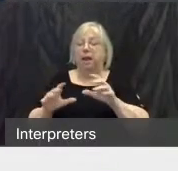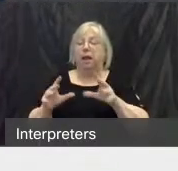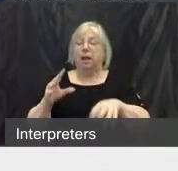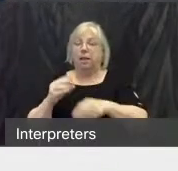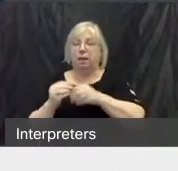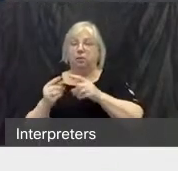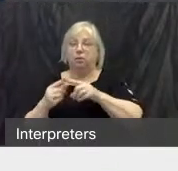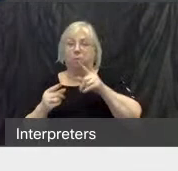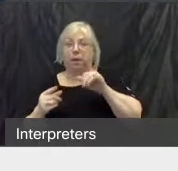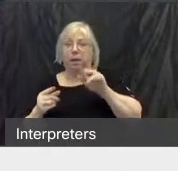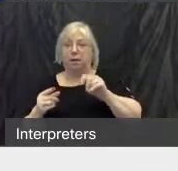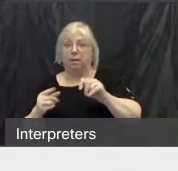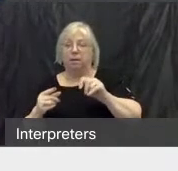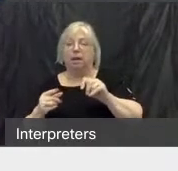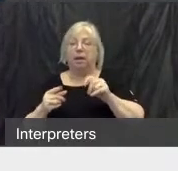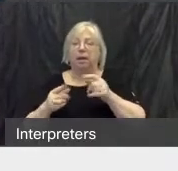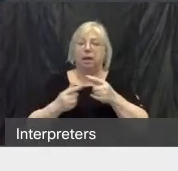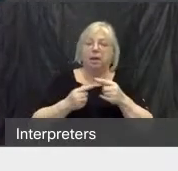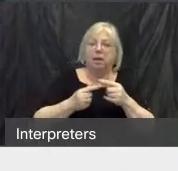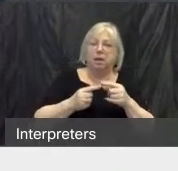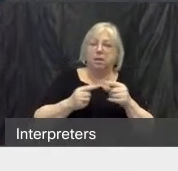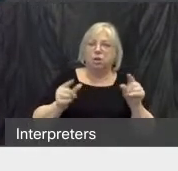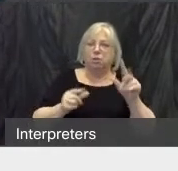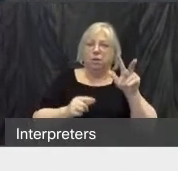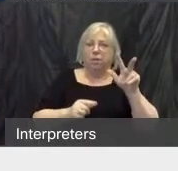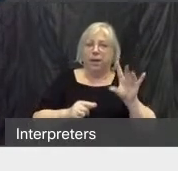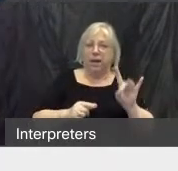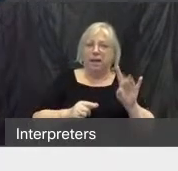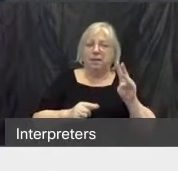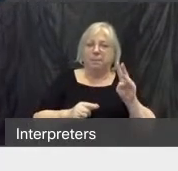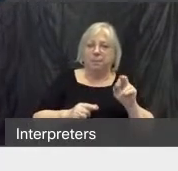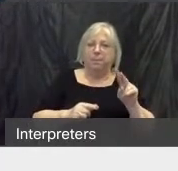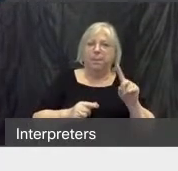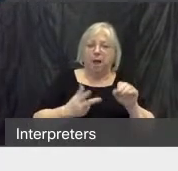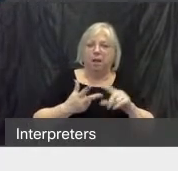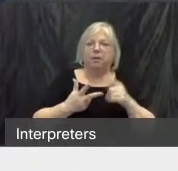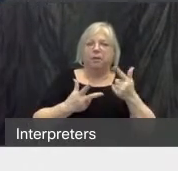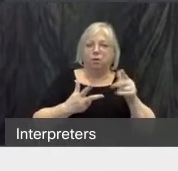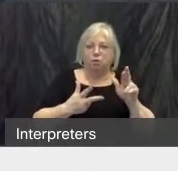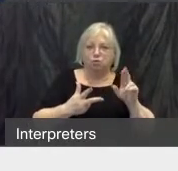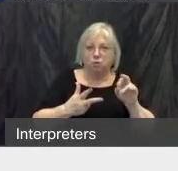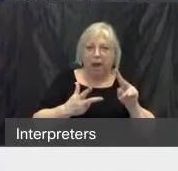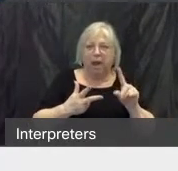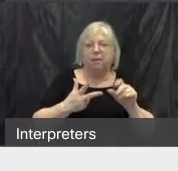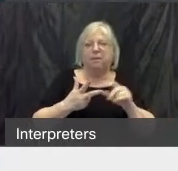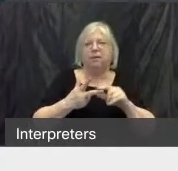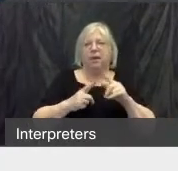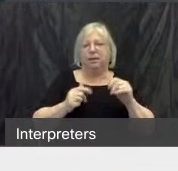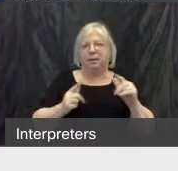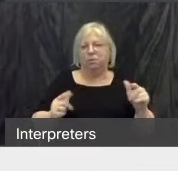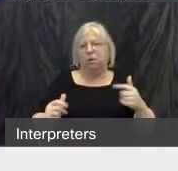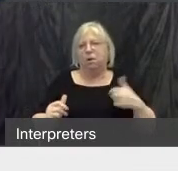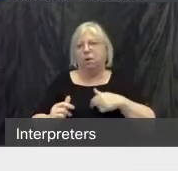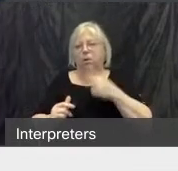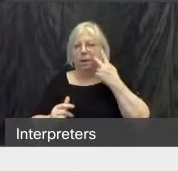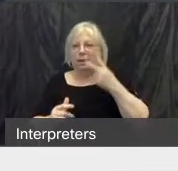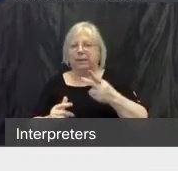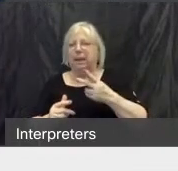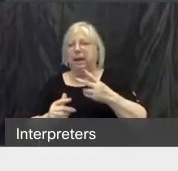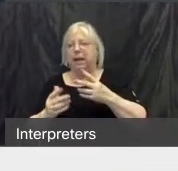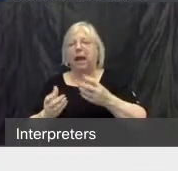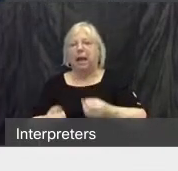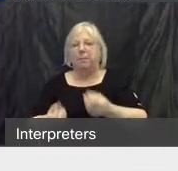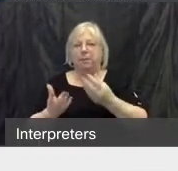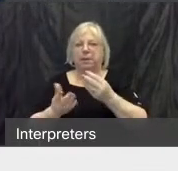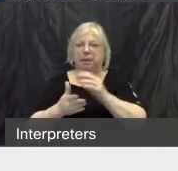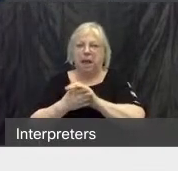PIT dollars, the general 3/8 bonds, grants, and things of that nature, I think we're seeing millions of dollars that we're doing towards